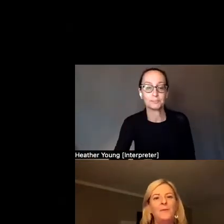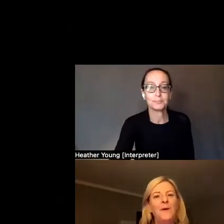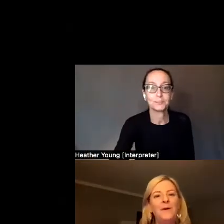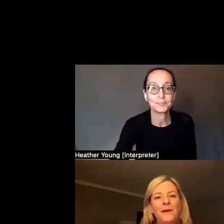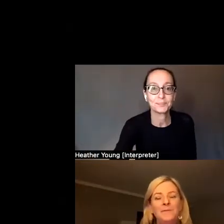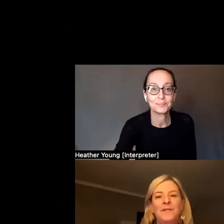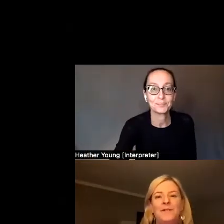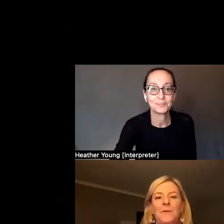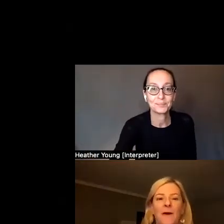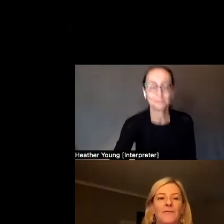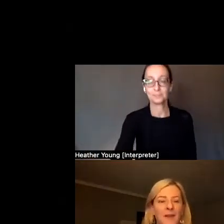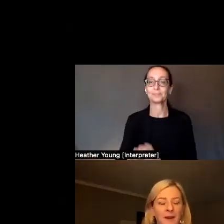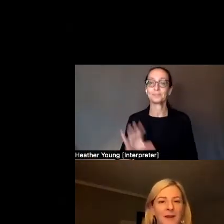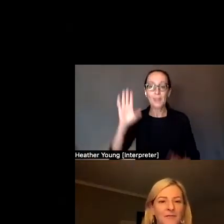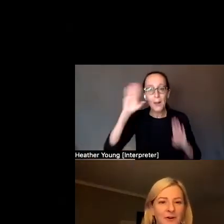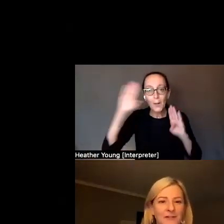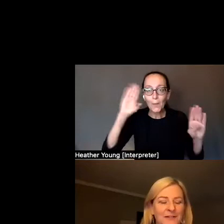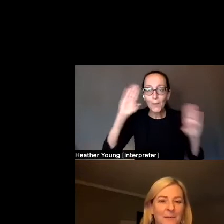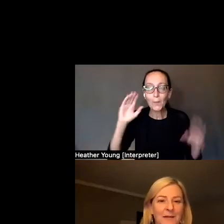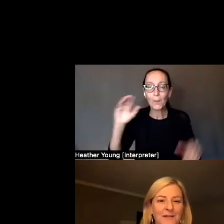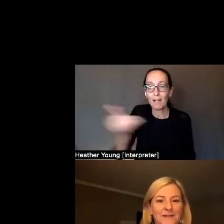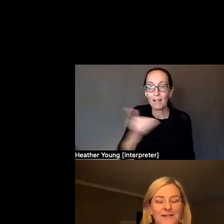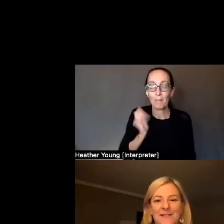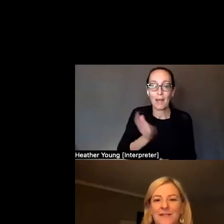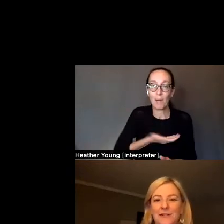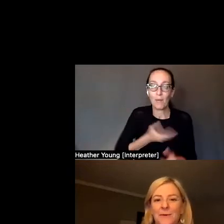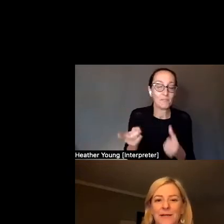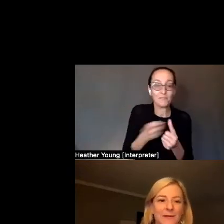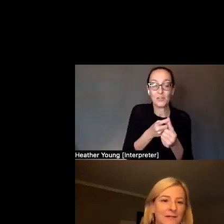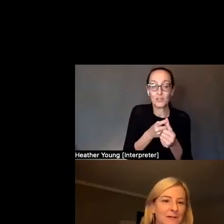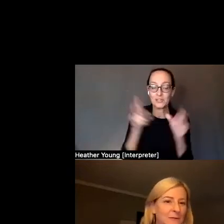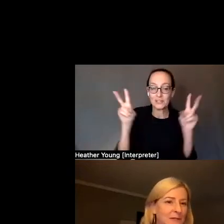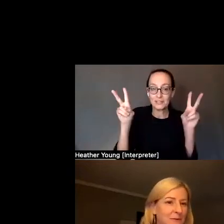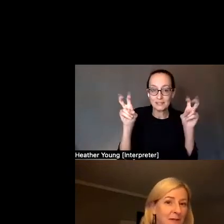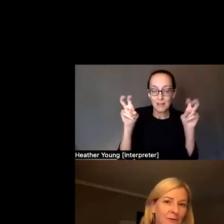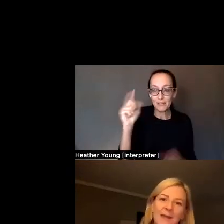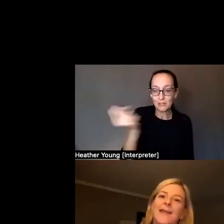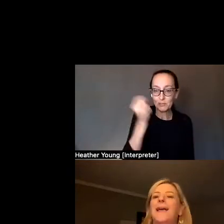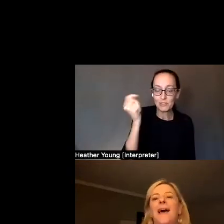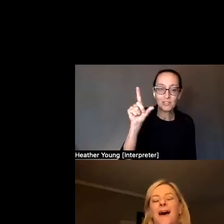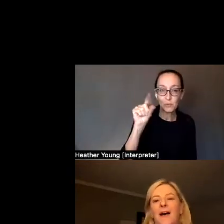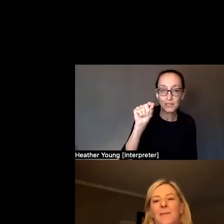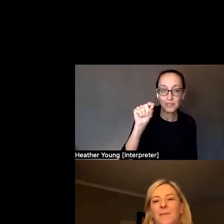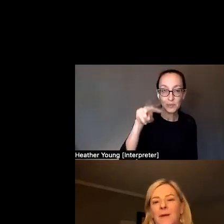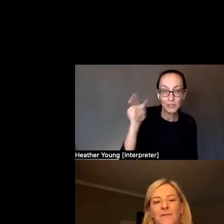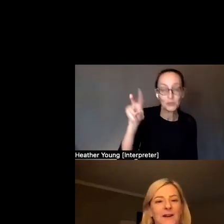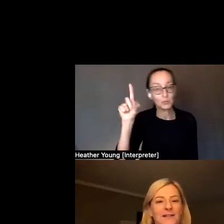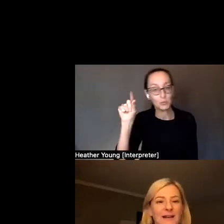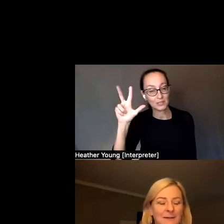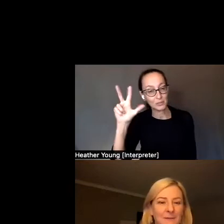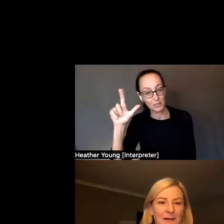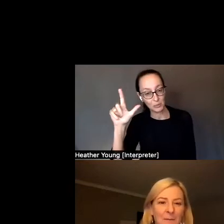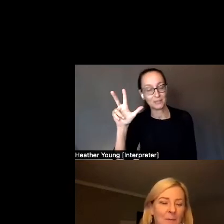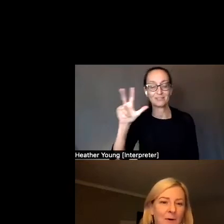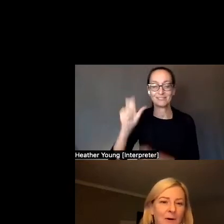Hello and welcome to our very first Topic Tuesday 2022-2023. I'm very excited